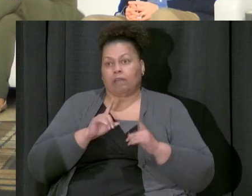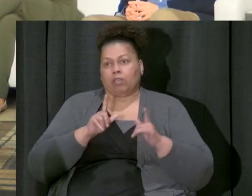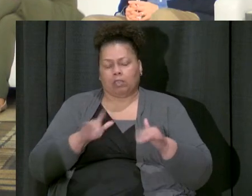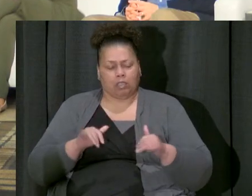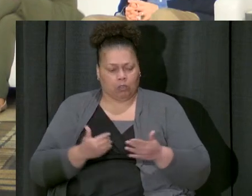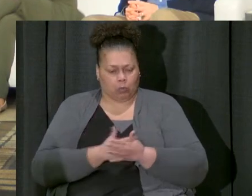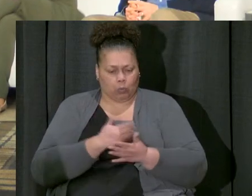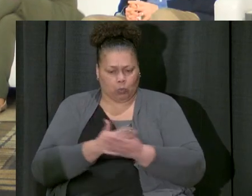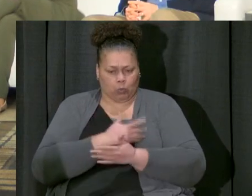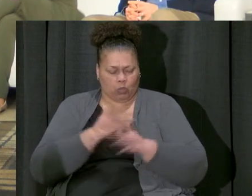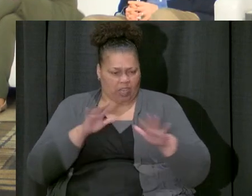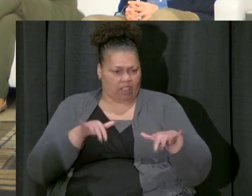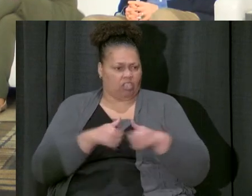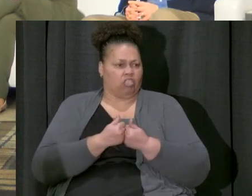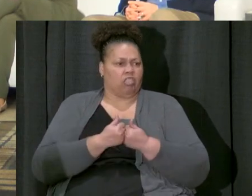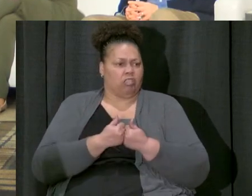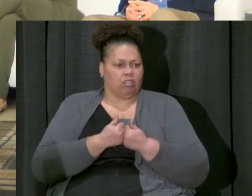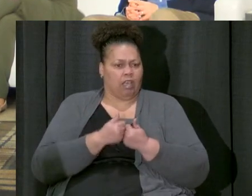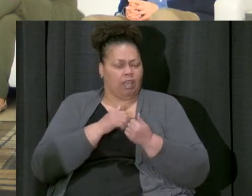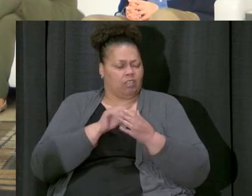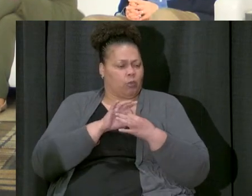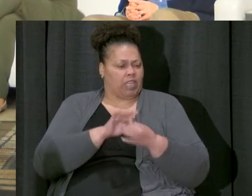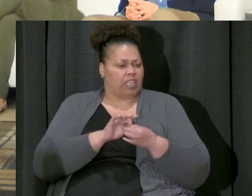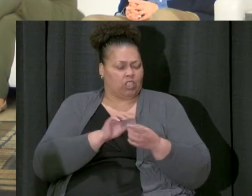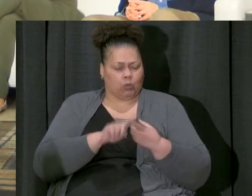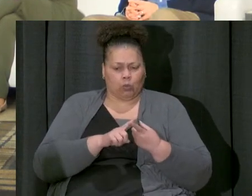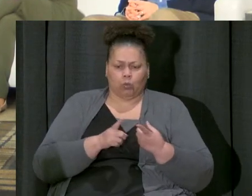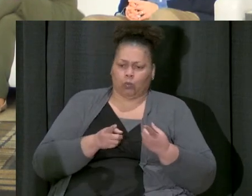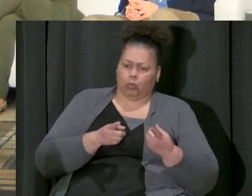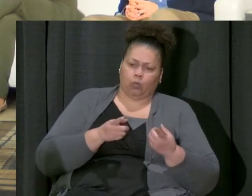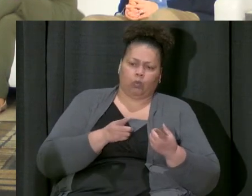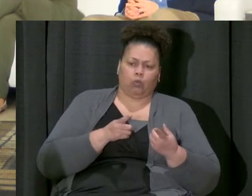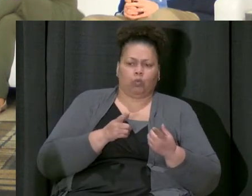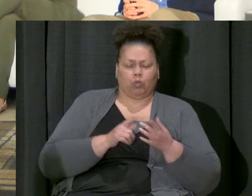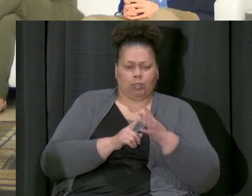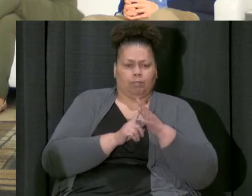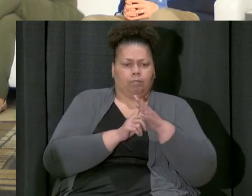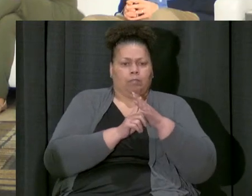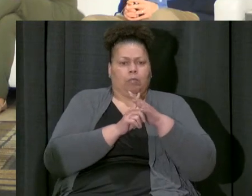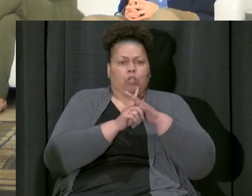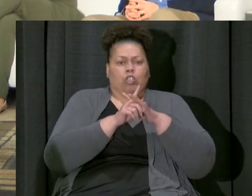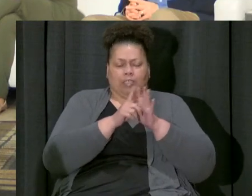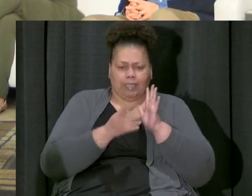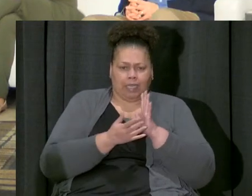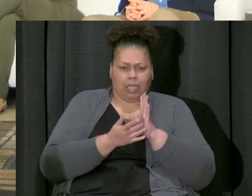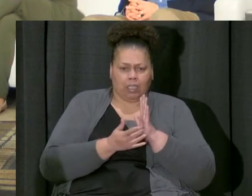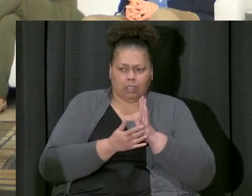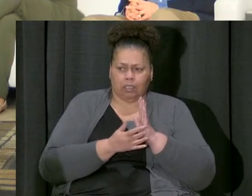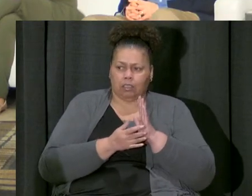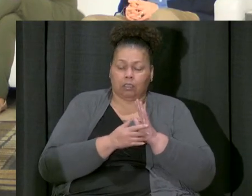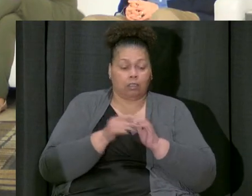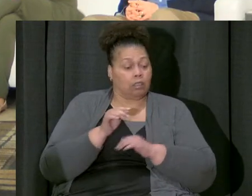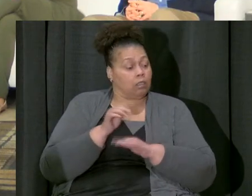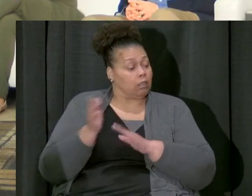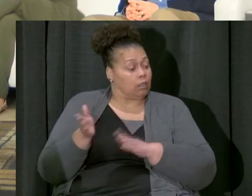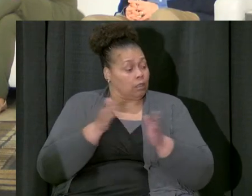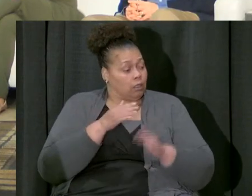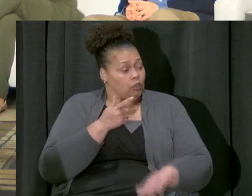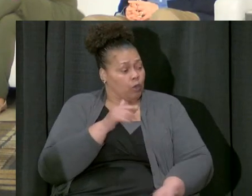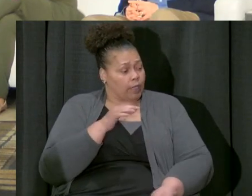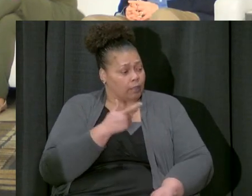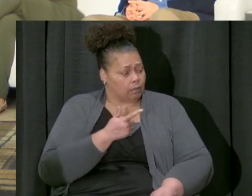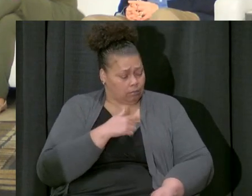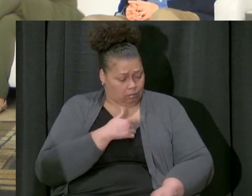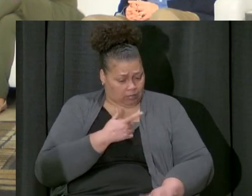set of challenges as it relates to these emerging technologies. So, Greg,